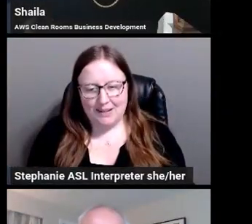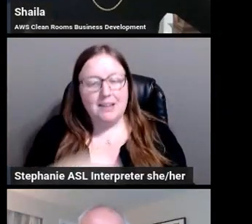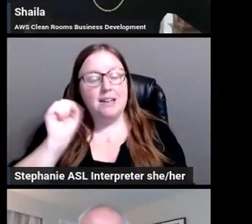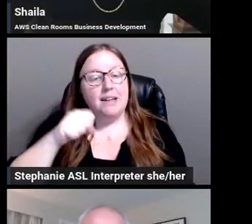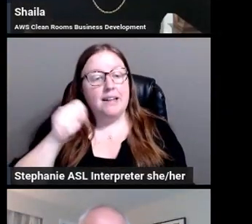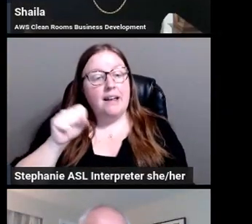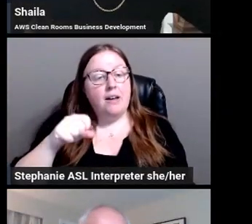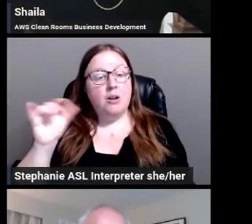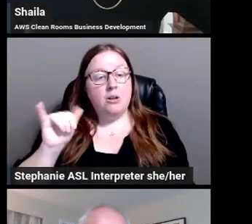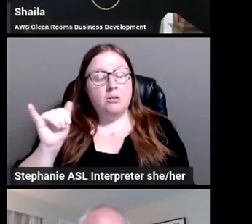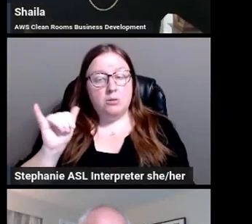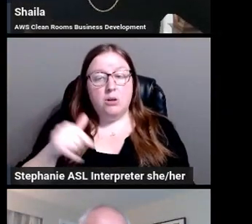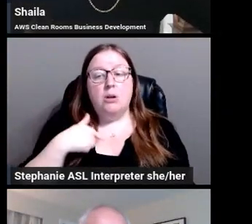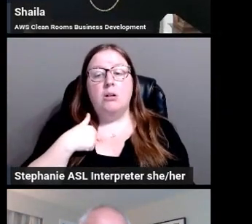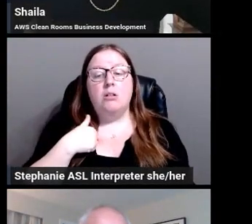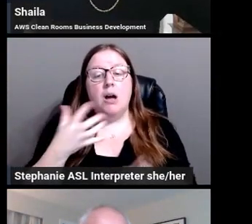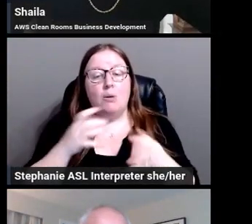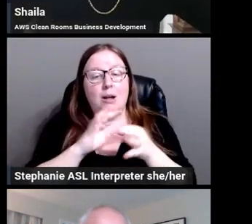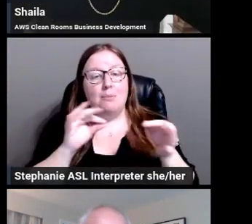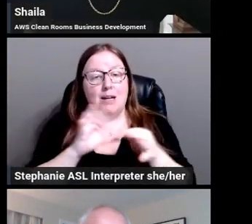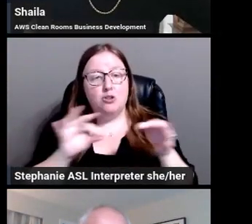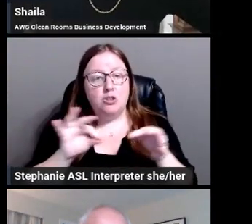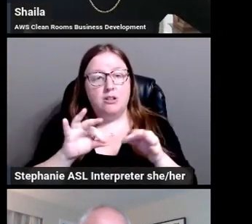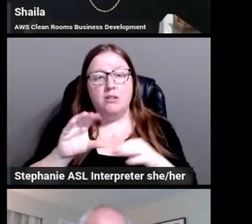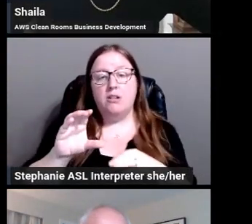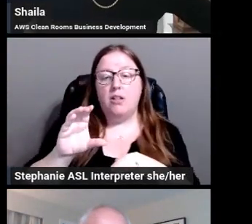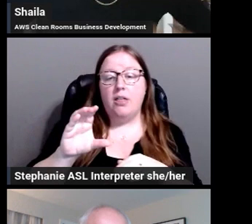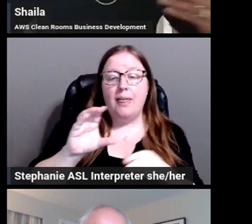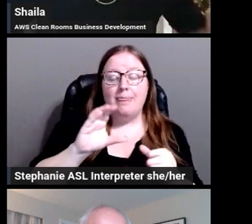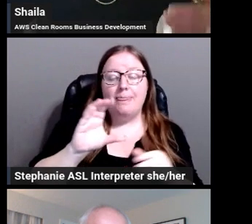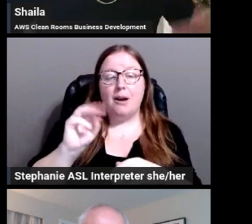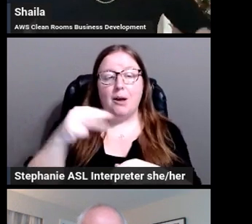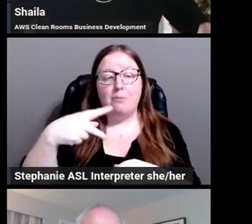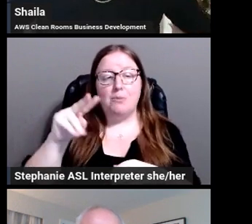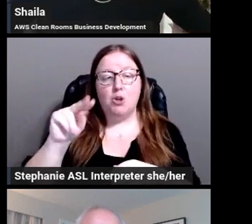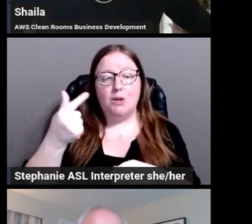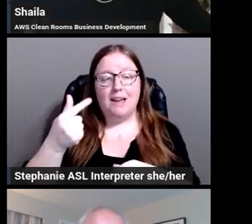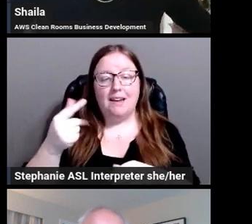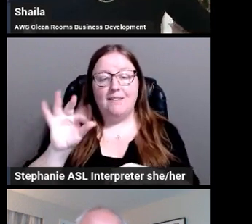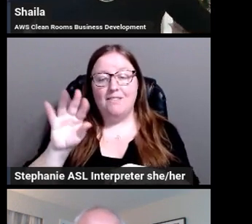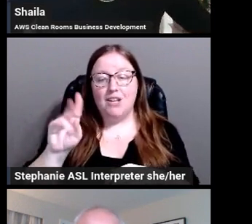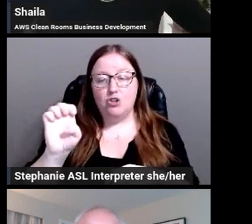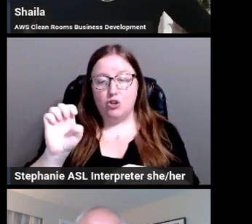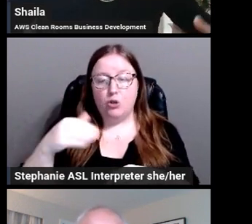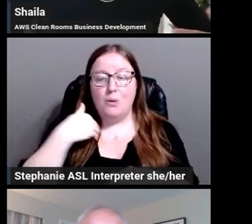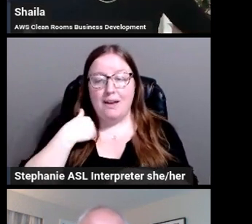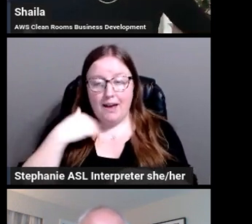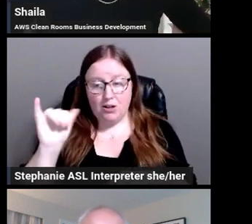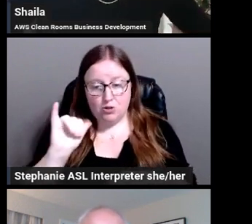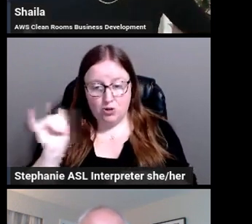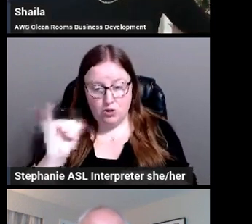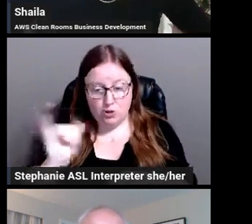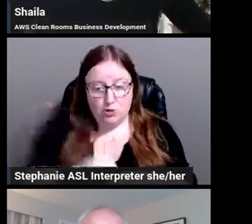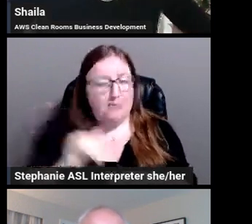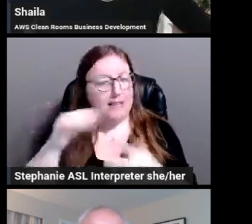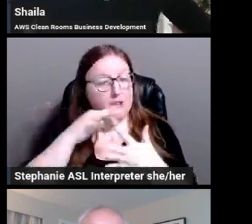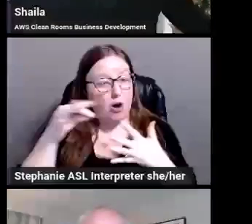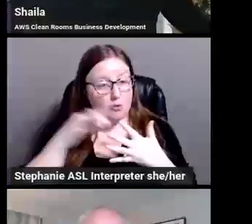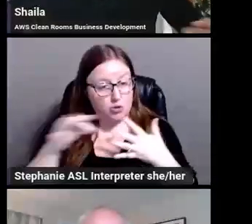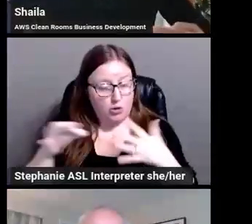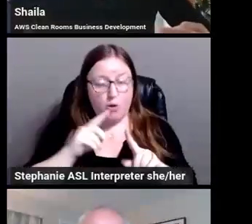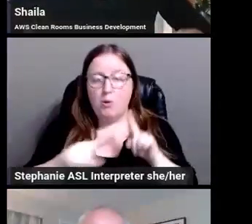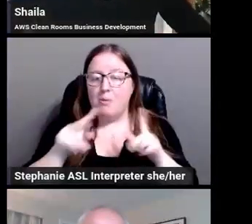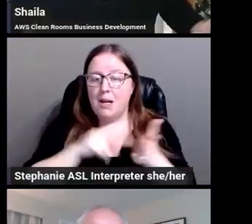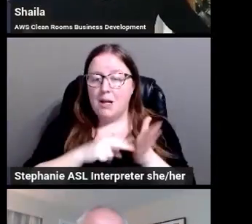it's also worth calling out the cryptographic computing feature that Silas had on his screen. So that's optional, but it does